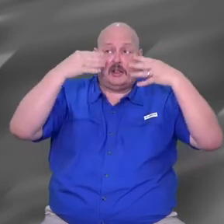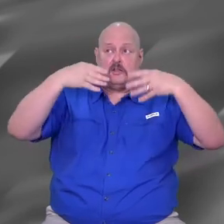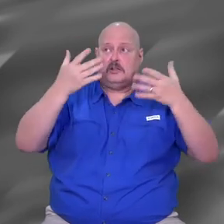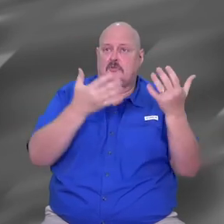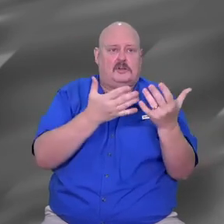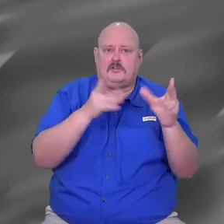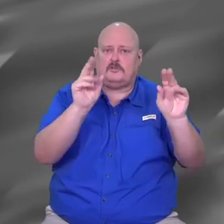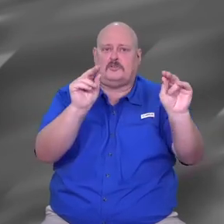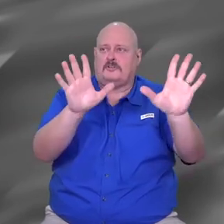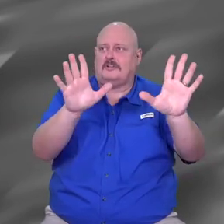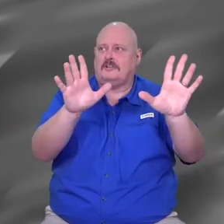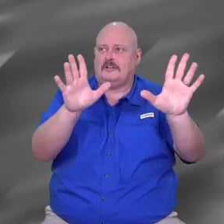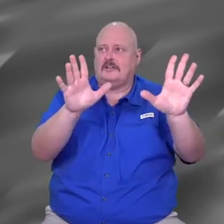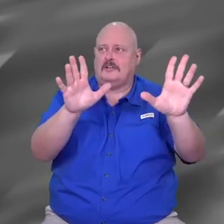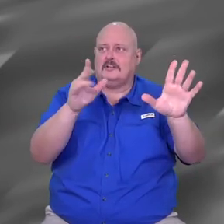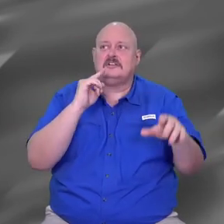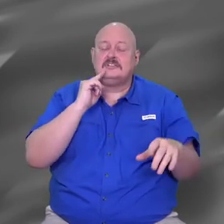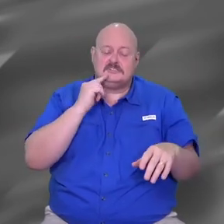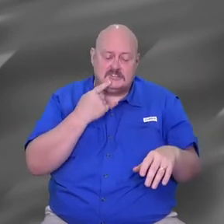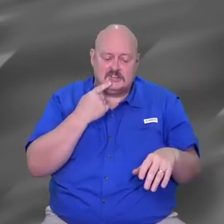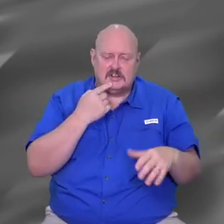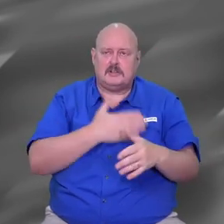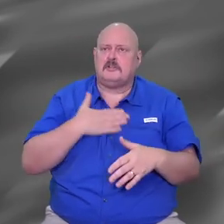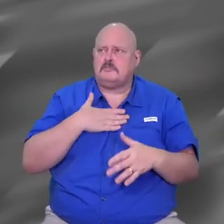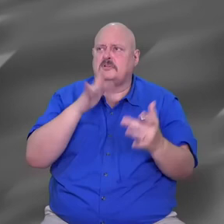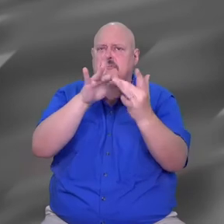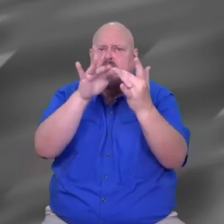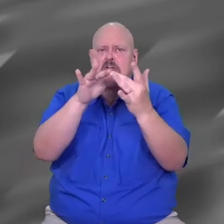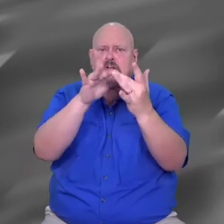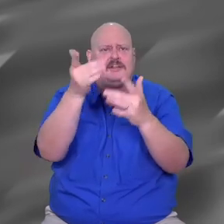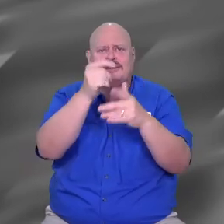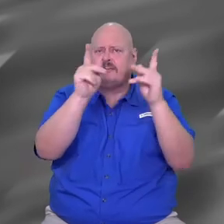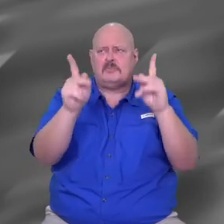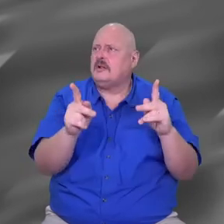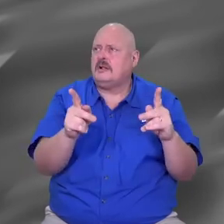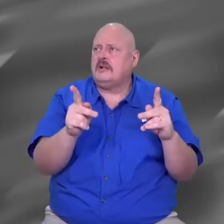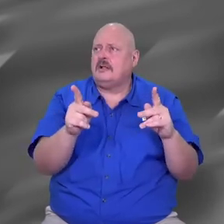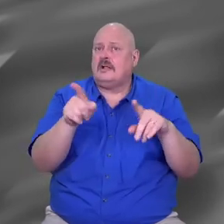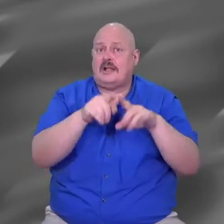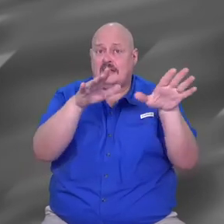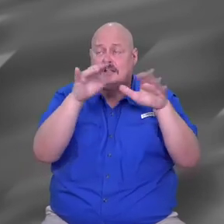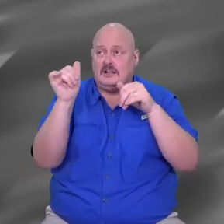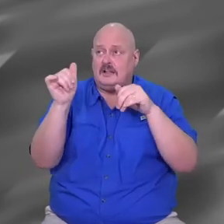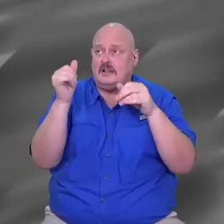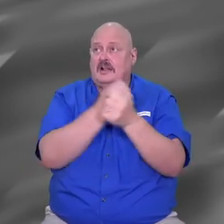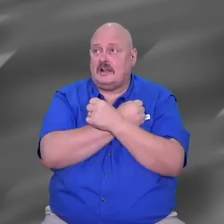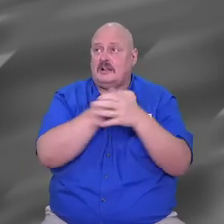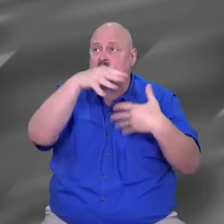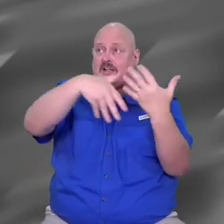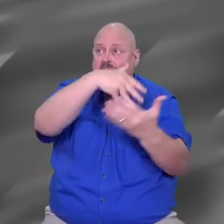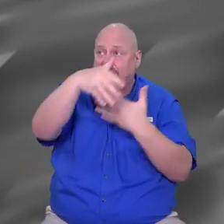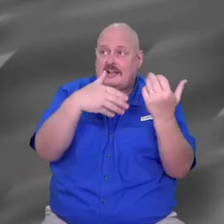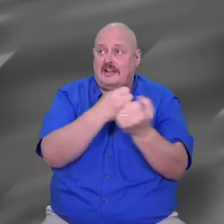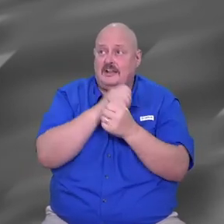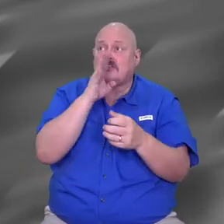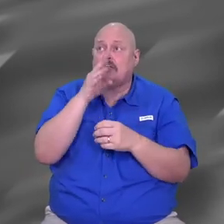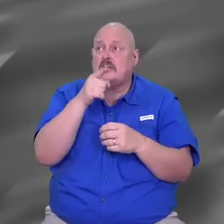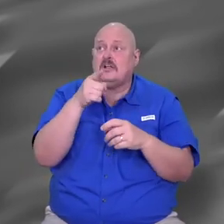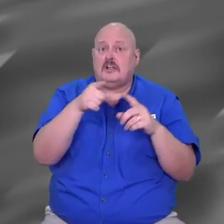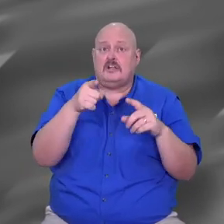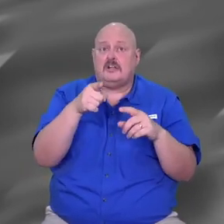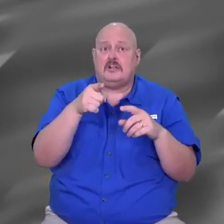I'm kidding. So in all seriousness, please reach out for you or anybody else. As we are dismissed, I love hanging out with y'all. I love talking, but